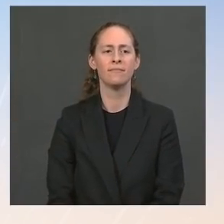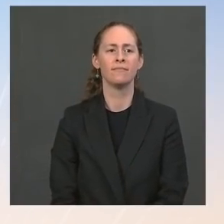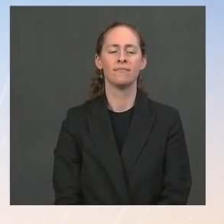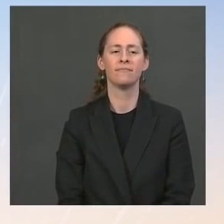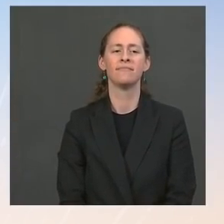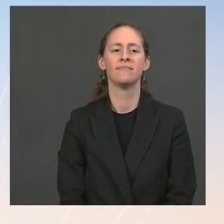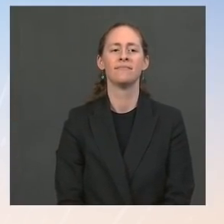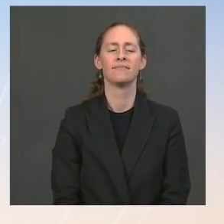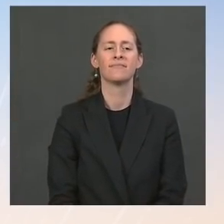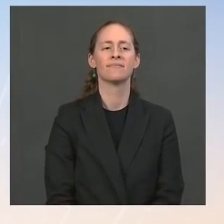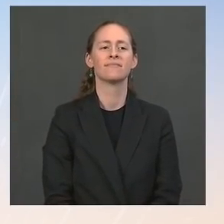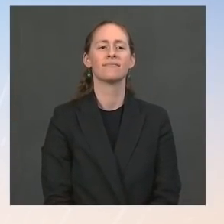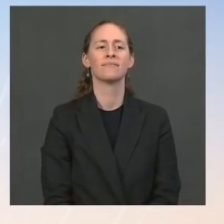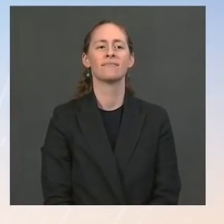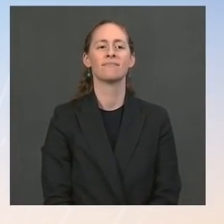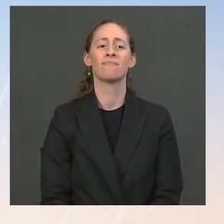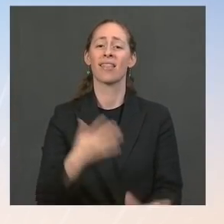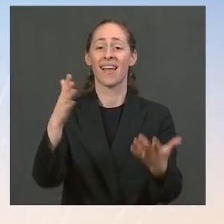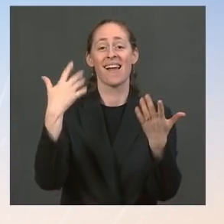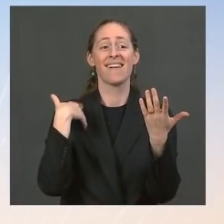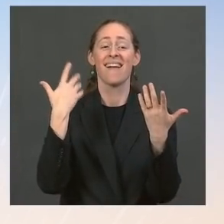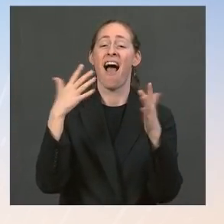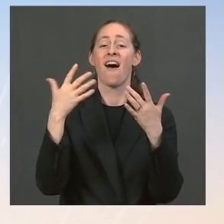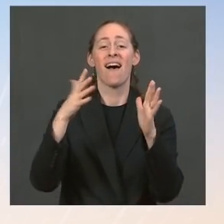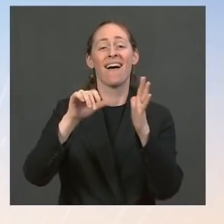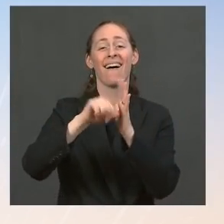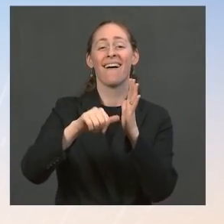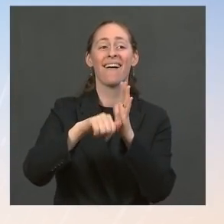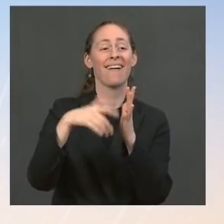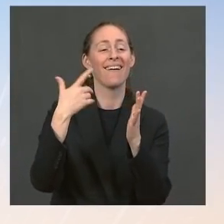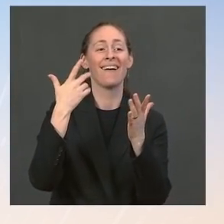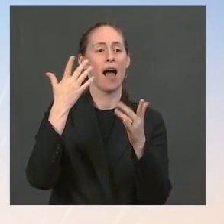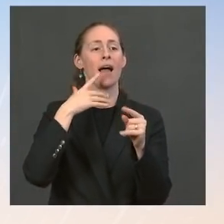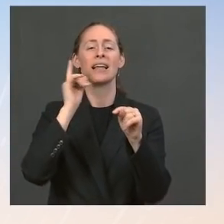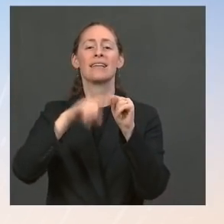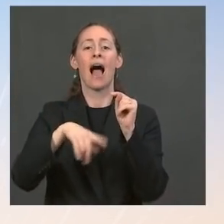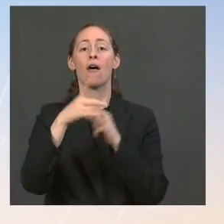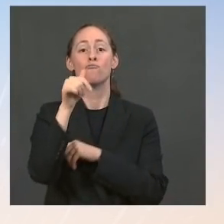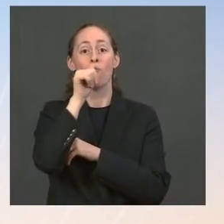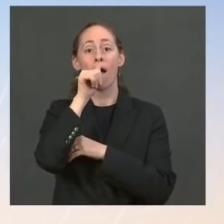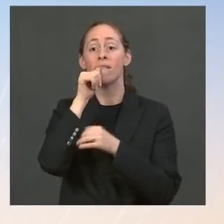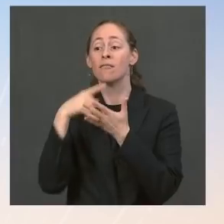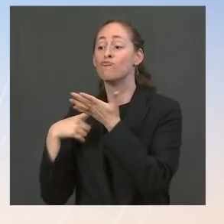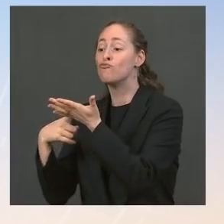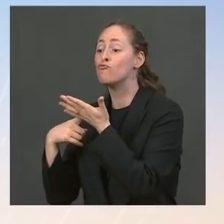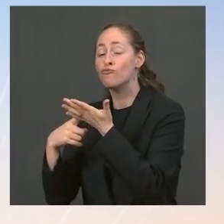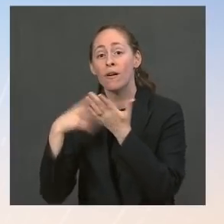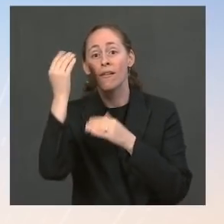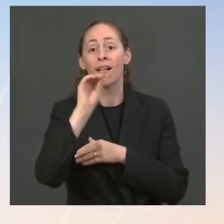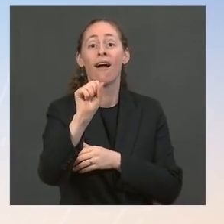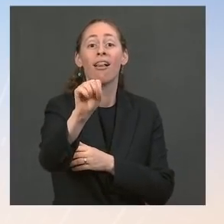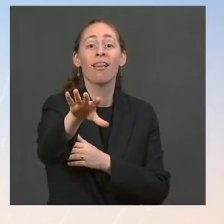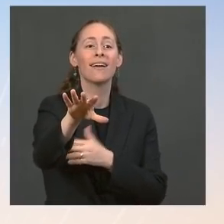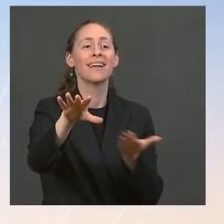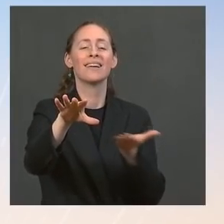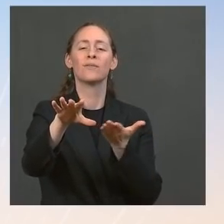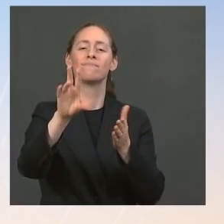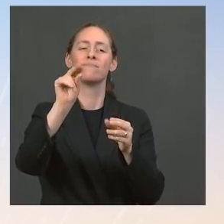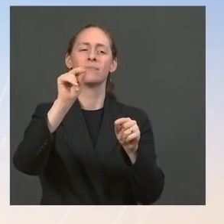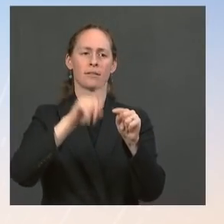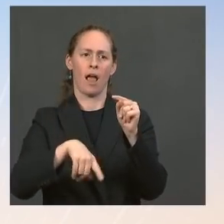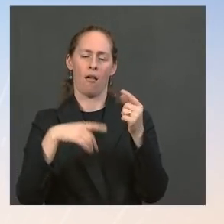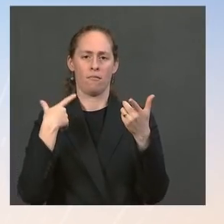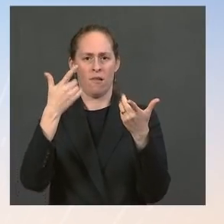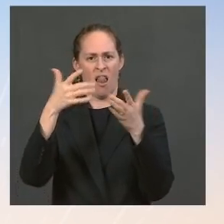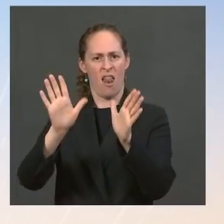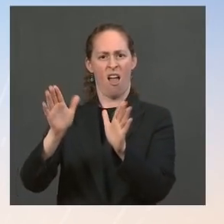say, as we've said many times, we're not going to outline private negotiations or private discussions, and we'll let the senators speak for that, as